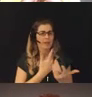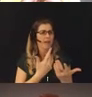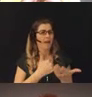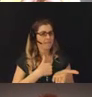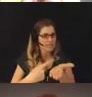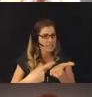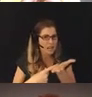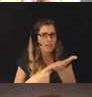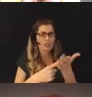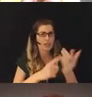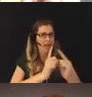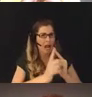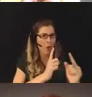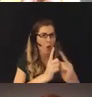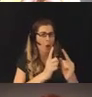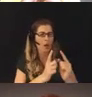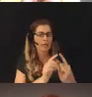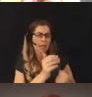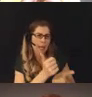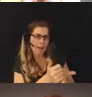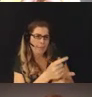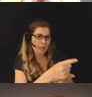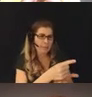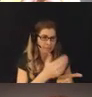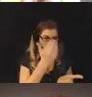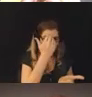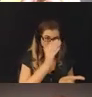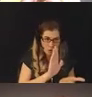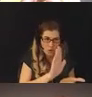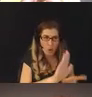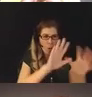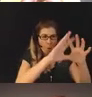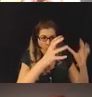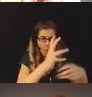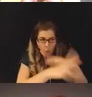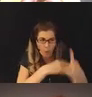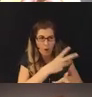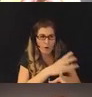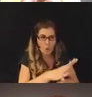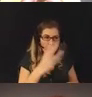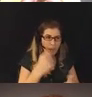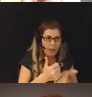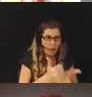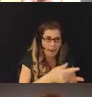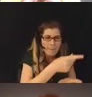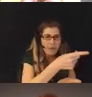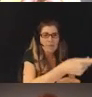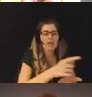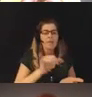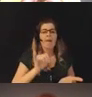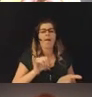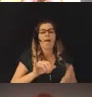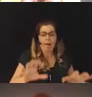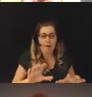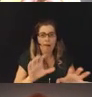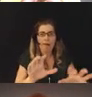to discuss, investigate, research, and respond to their contexts and their experiences. And that is what becomes the backbone of art